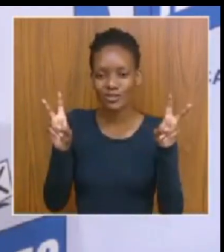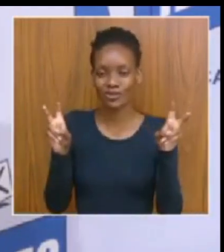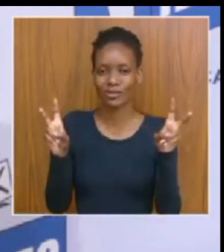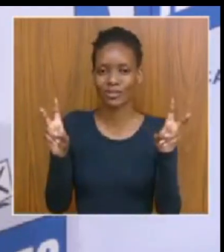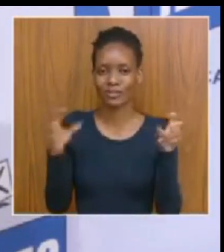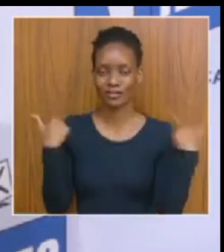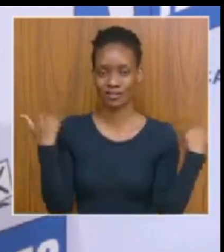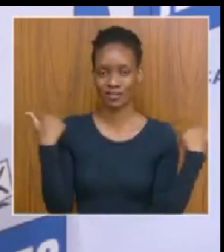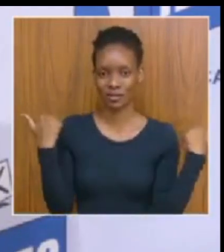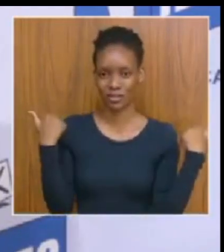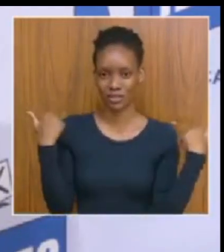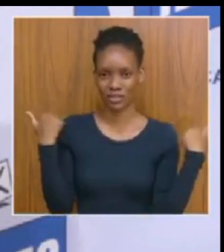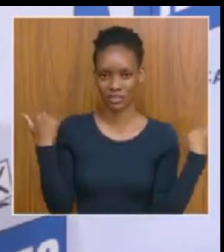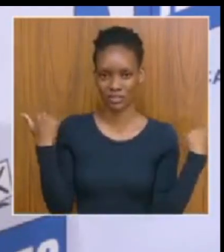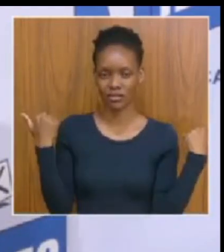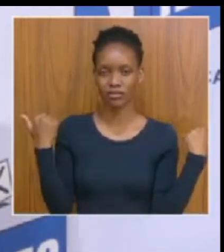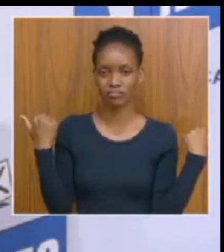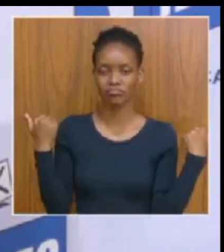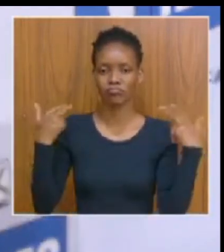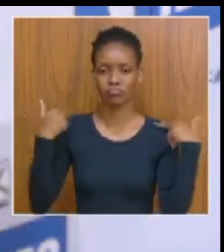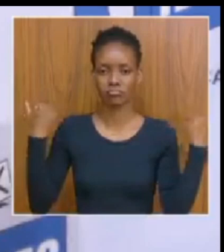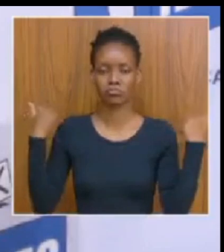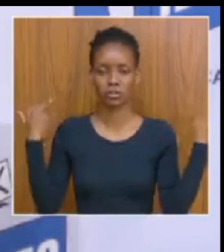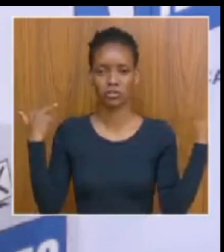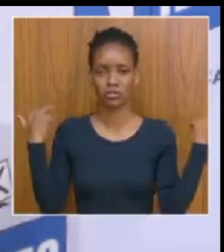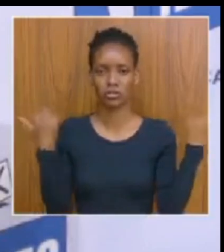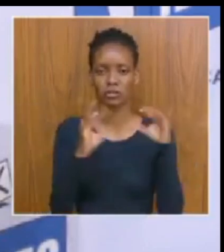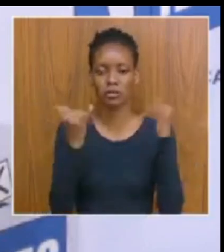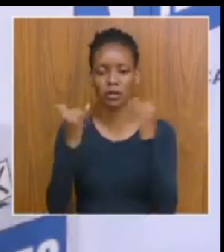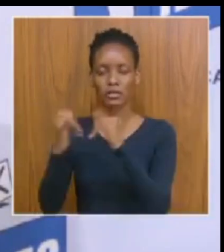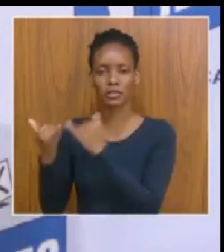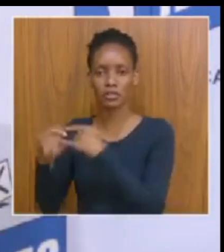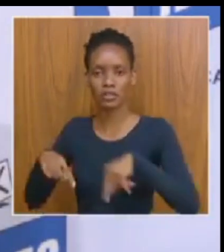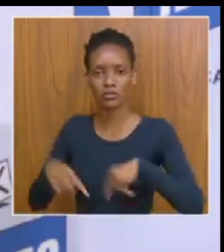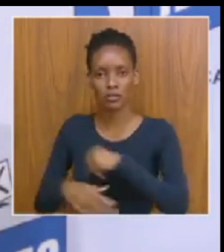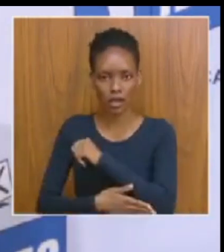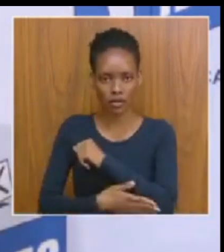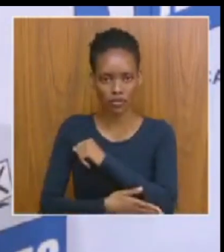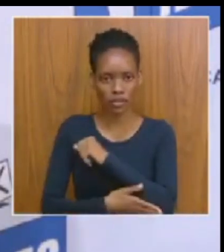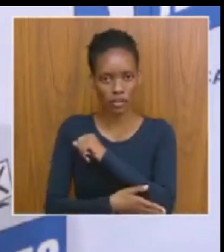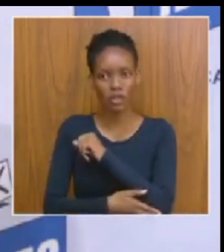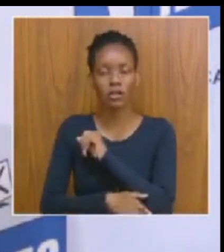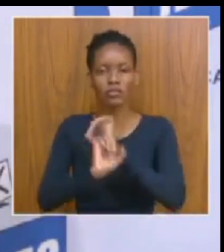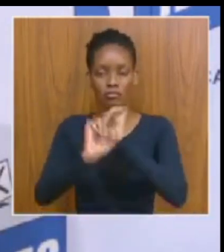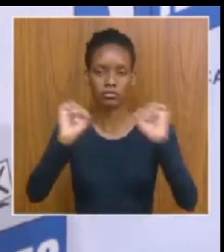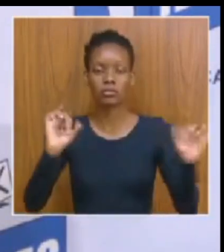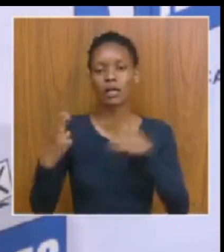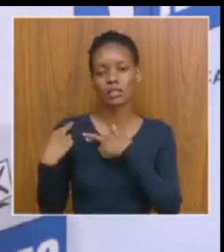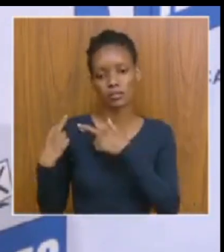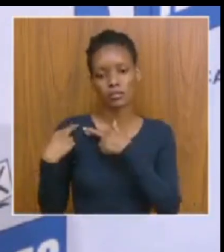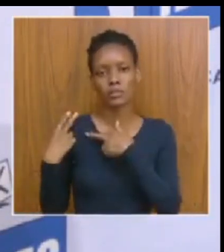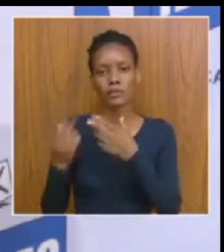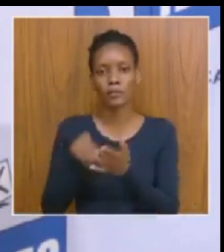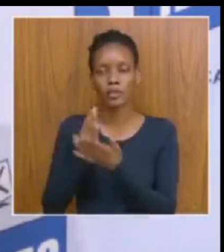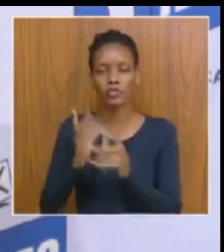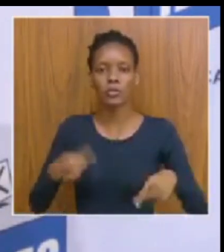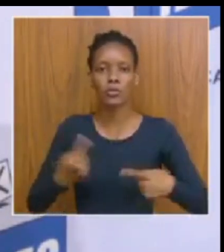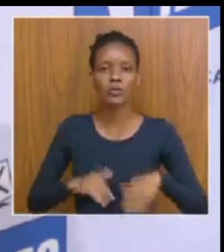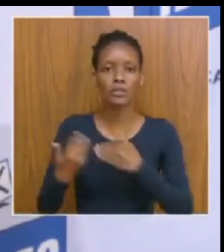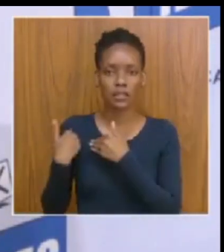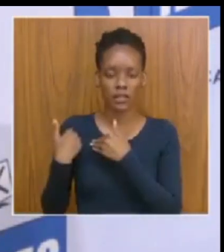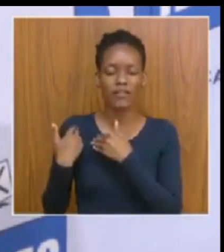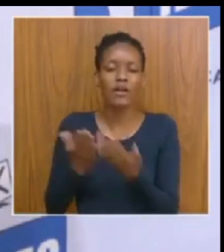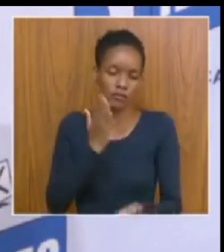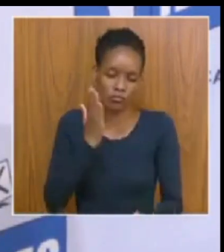the security agencies of the country are responsible to secure all of us. And I'm sure they may be